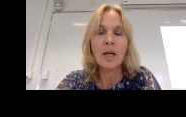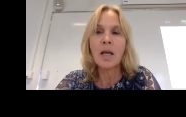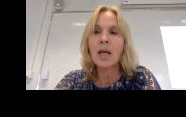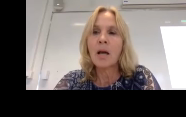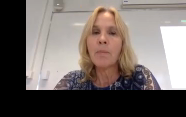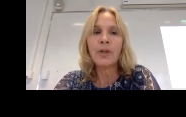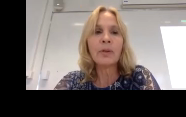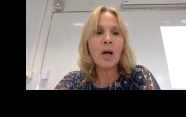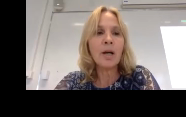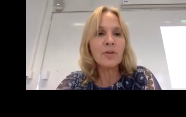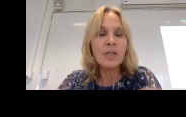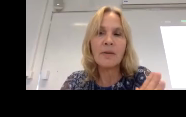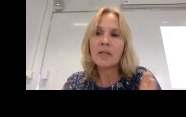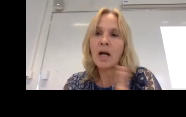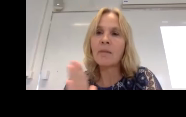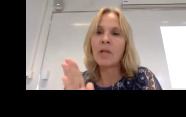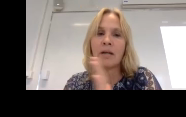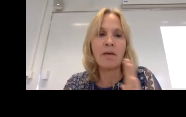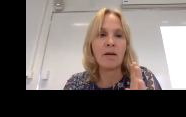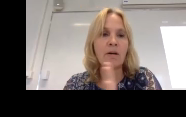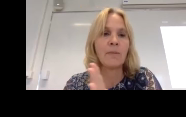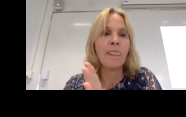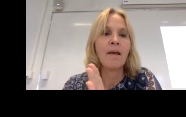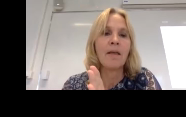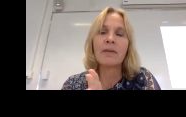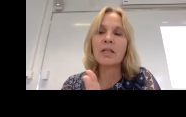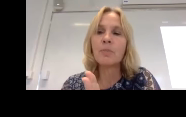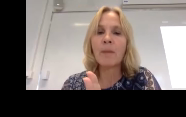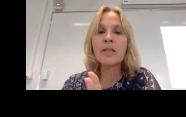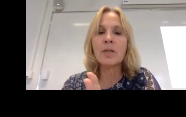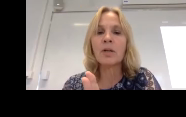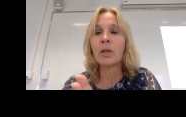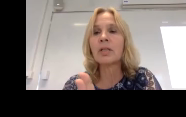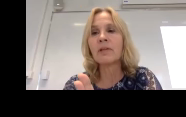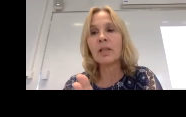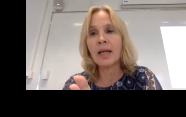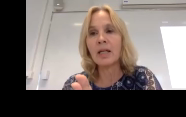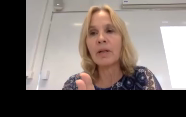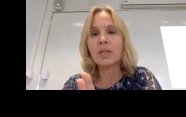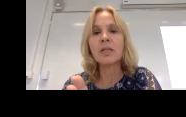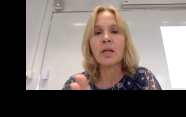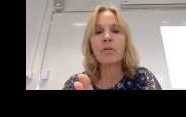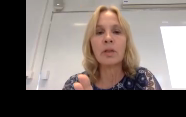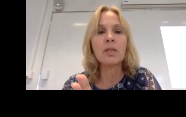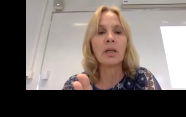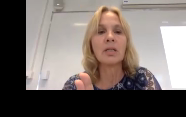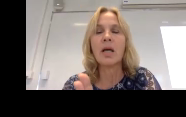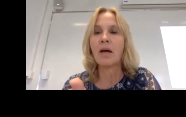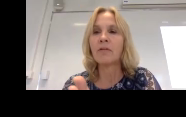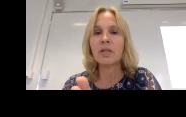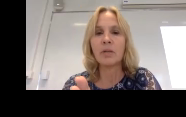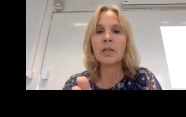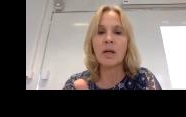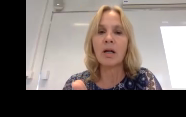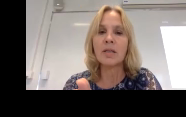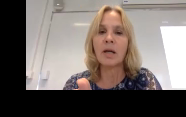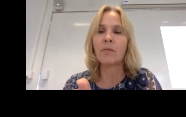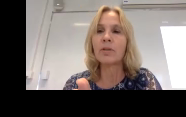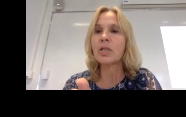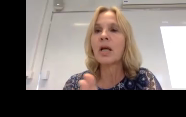items. But you can also see on the timeline there that this priming started relatively late, about 600 milliseconds after the